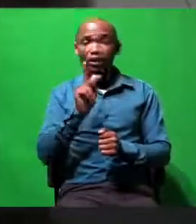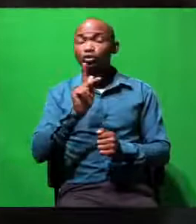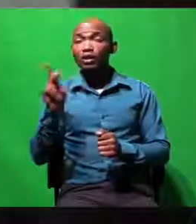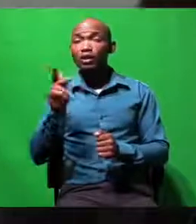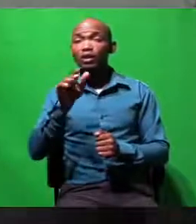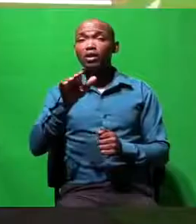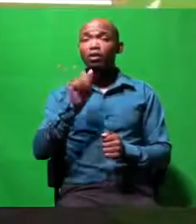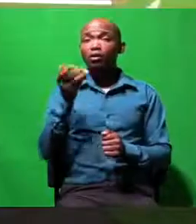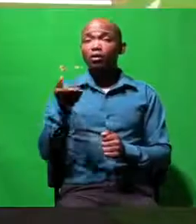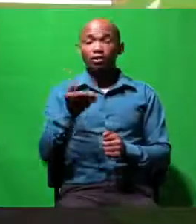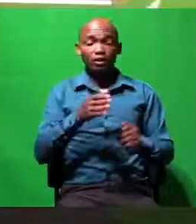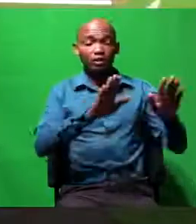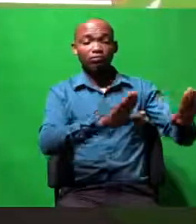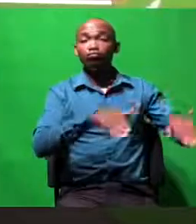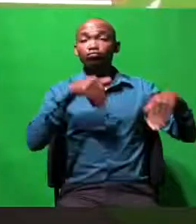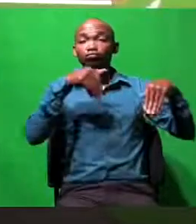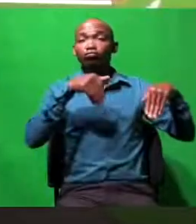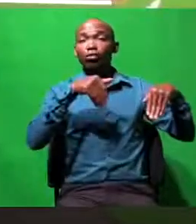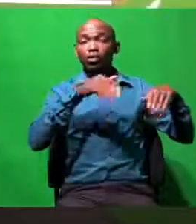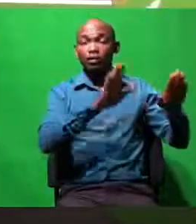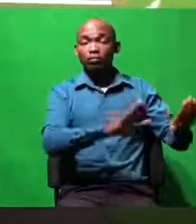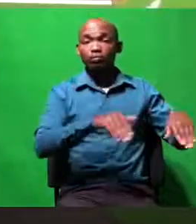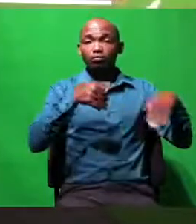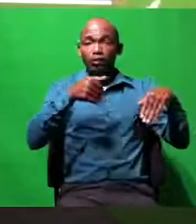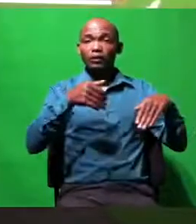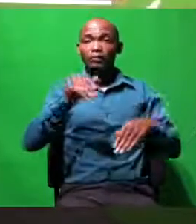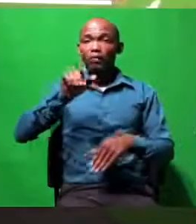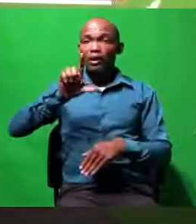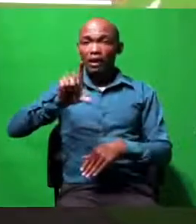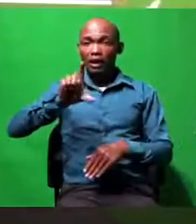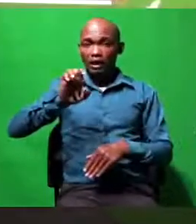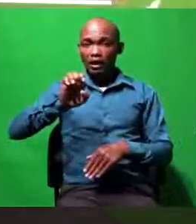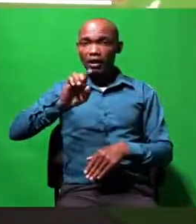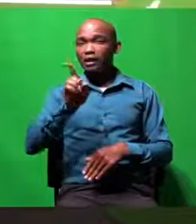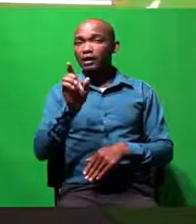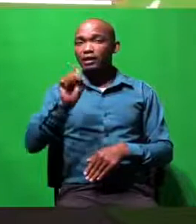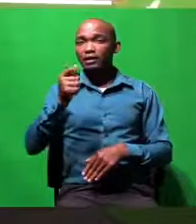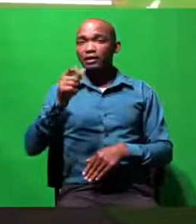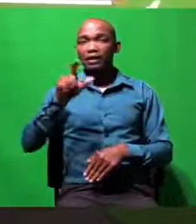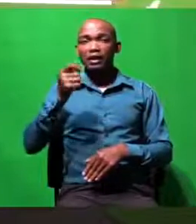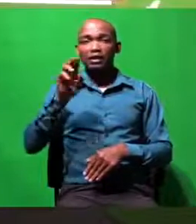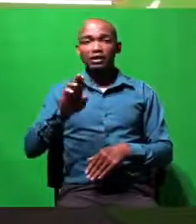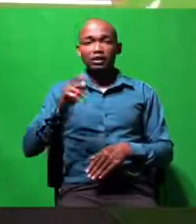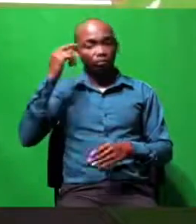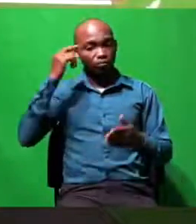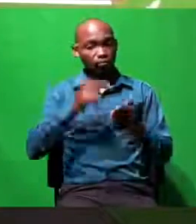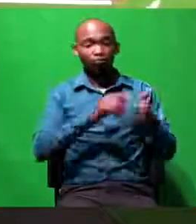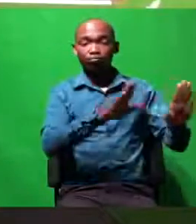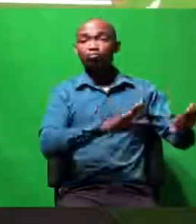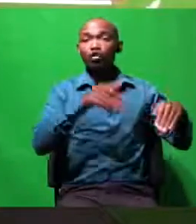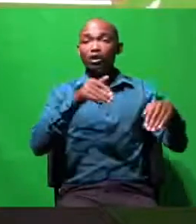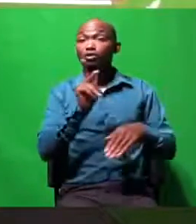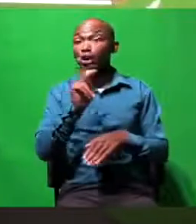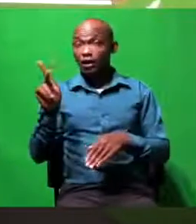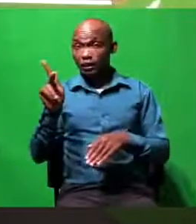another things we can see through the executives. Executives also is another